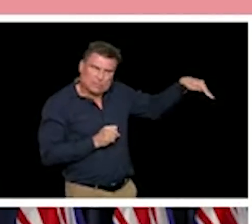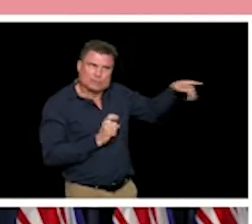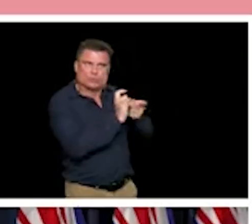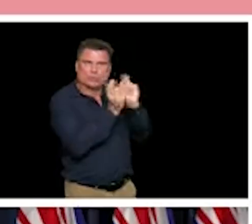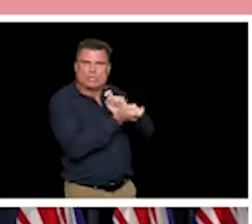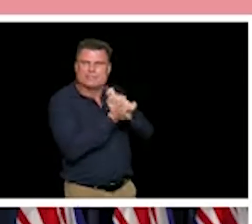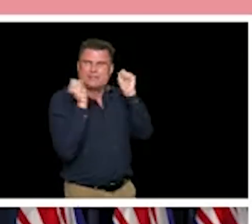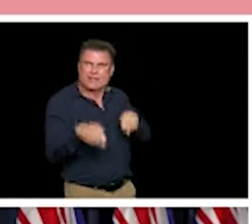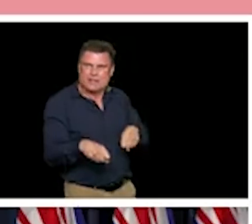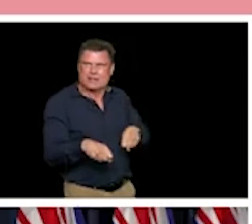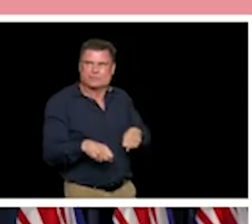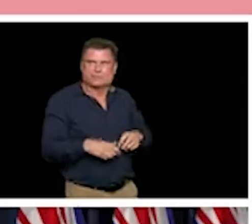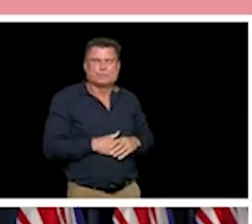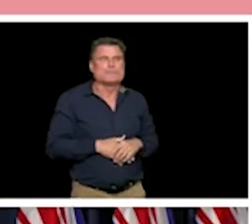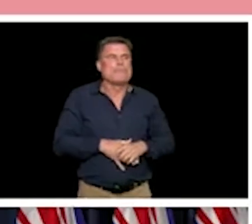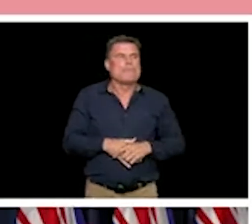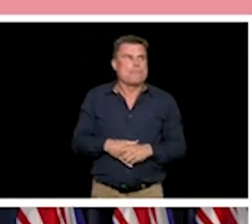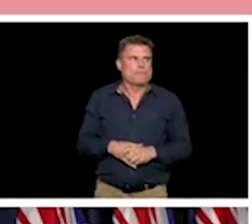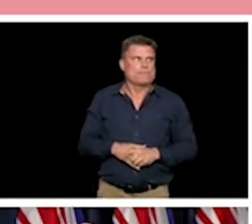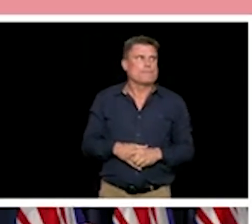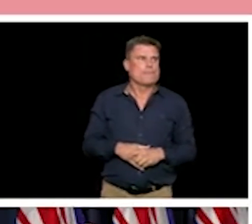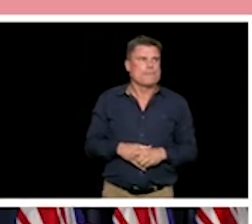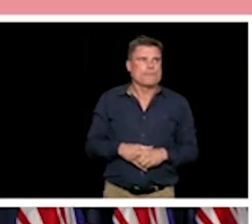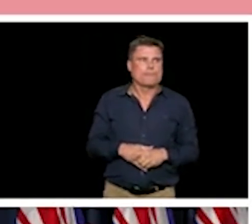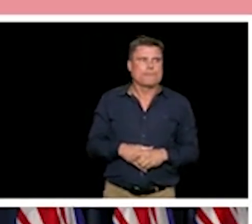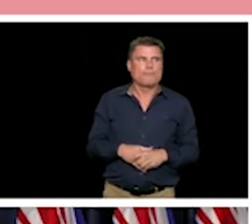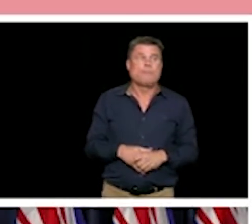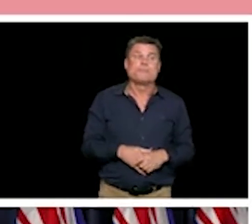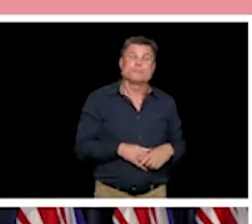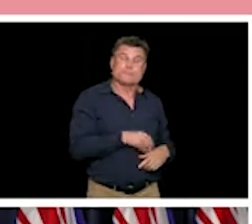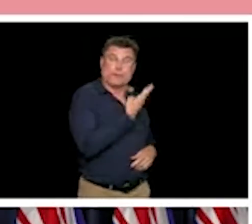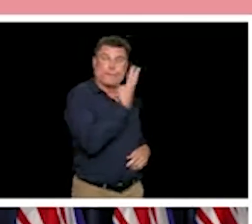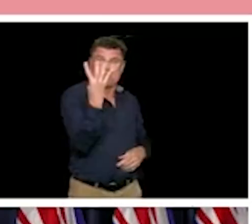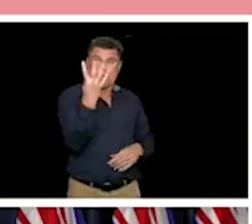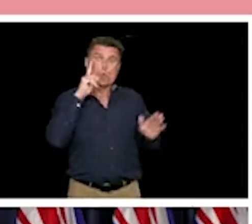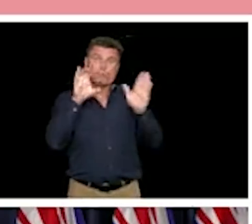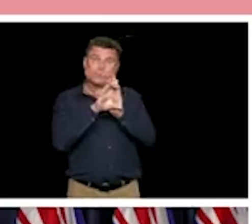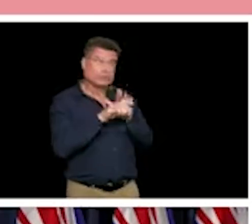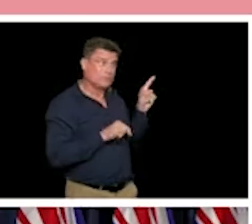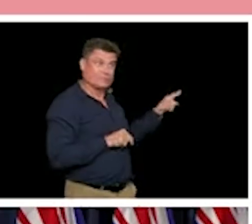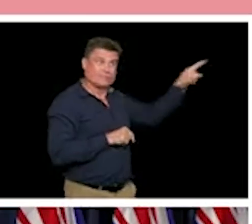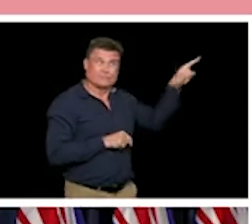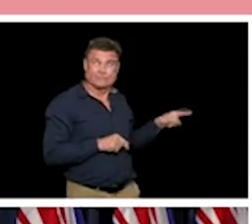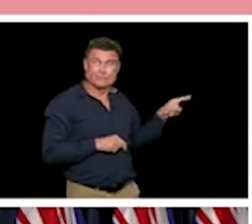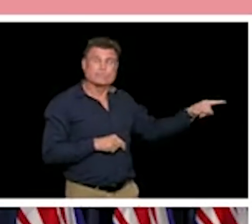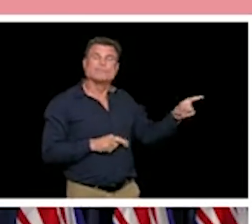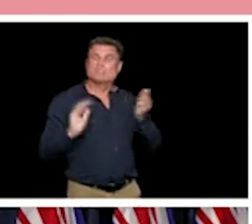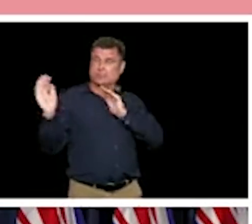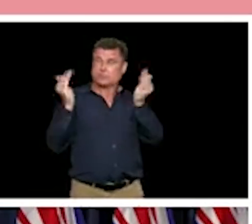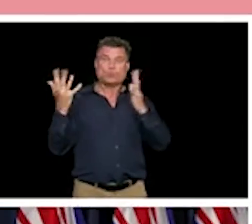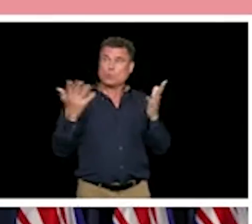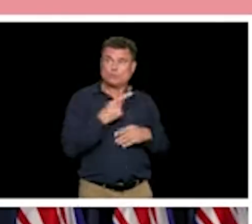the graphs that you've also seen before, the scenarios that we could see in our future. So we're probably